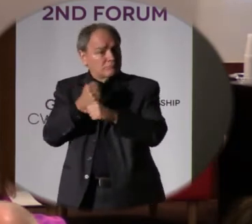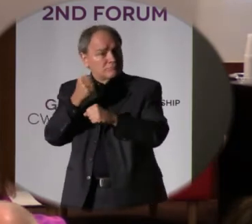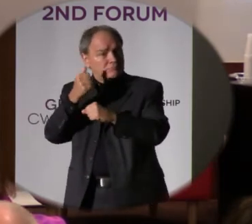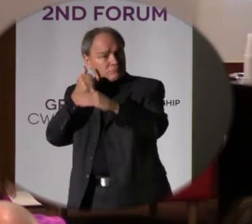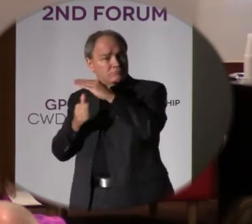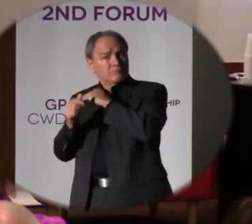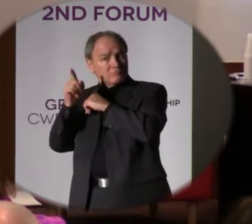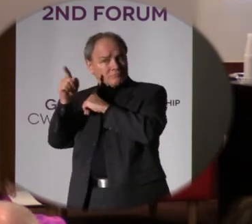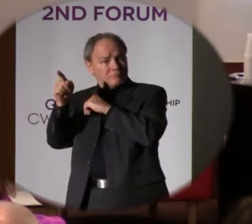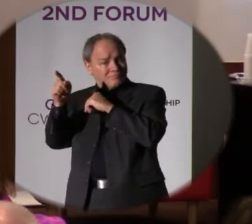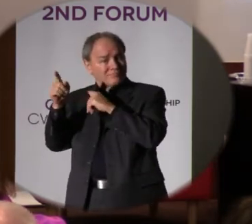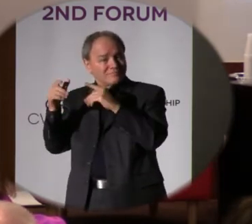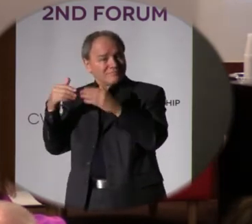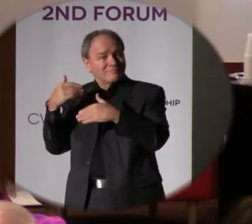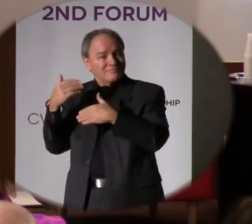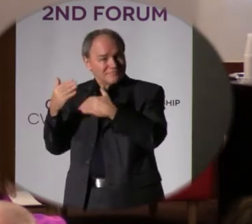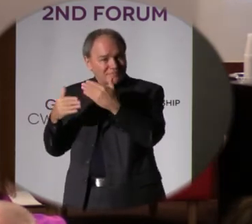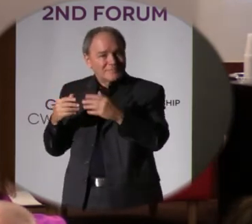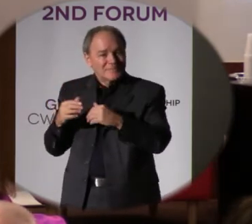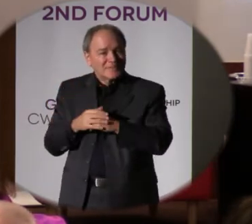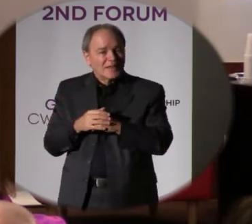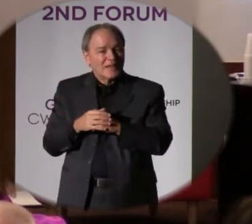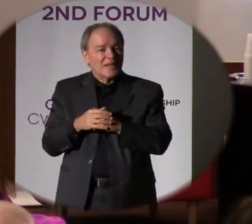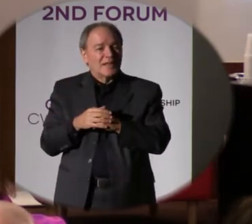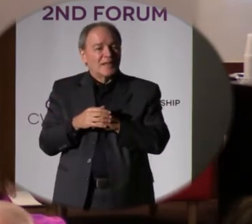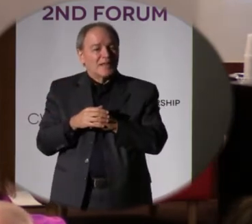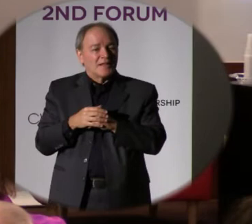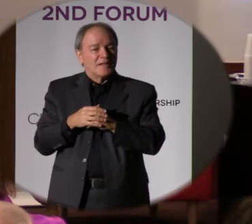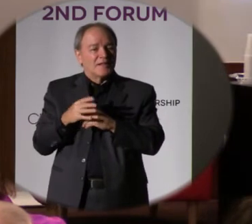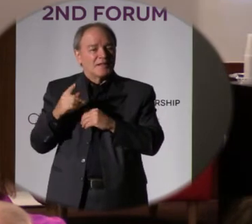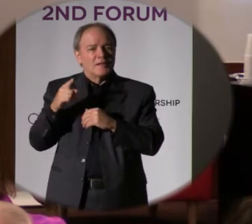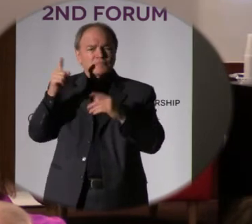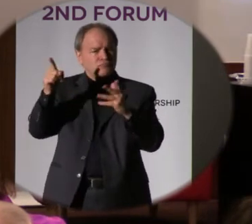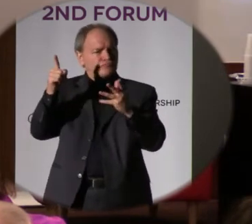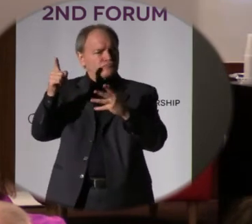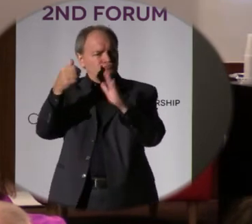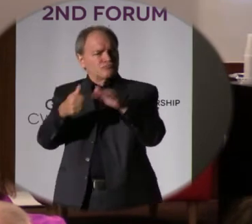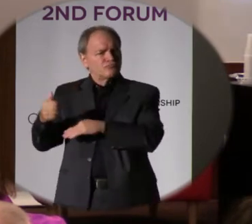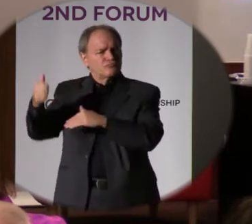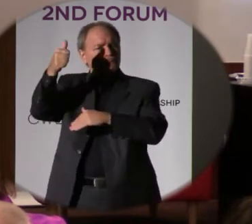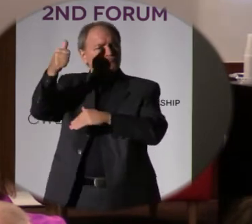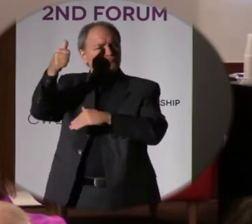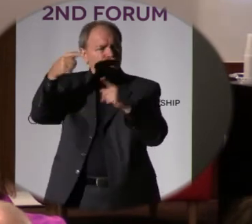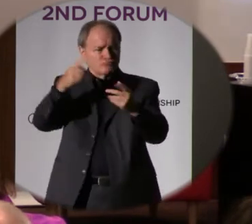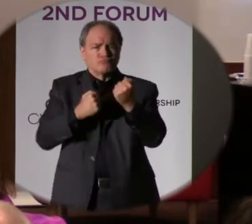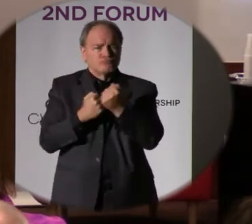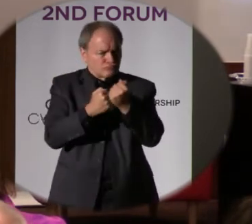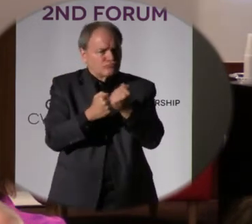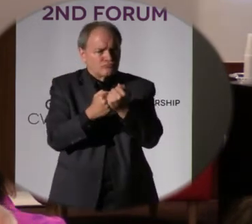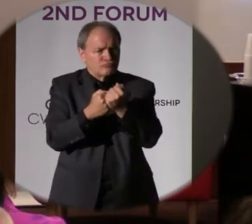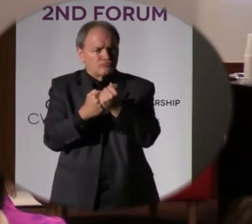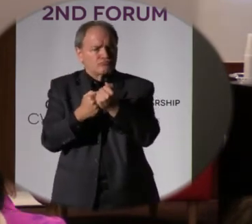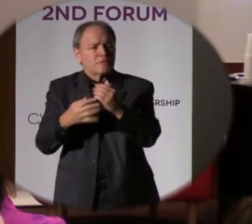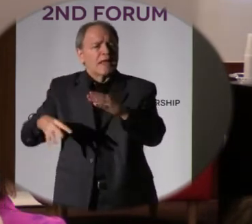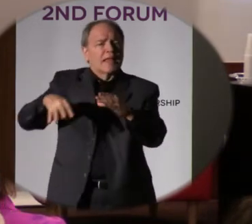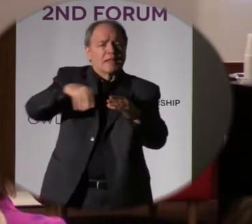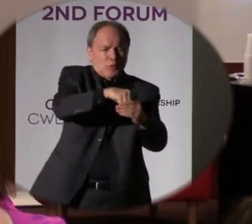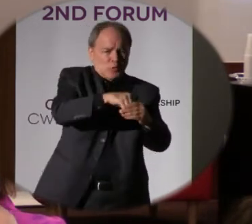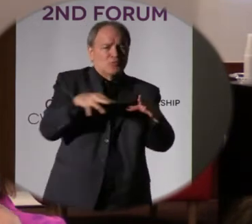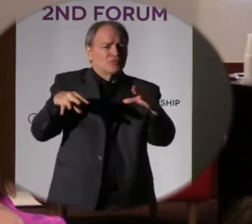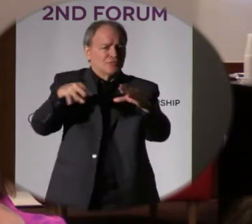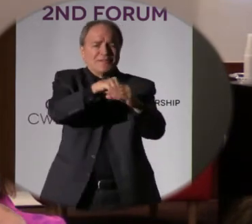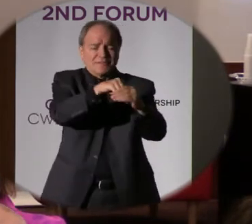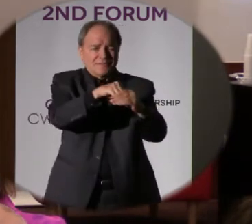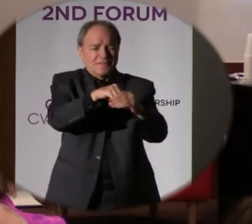Tony Lake today, 2 big leaders that support inclusion. And basically, Mr. Wolfensohn was the